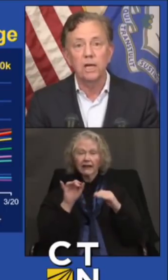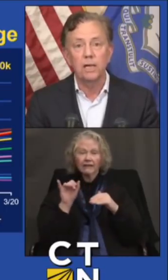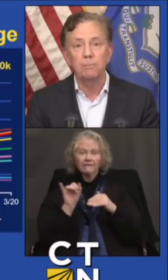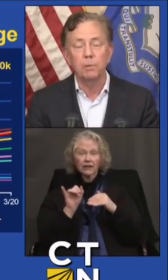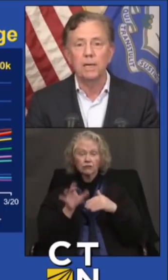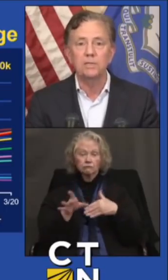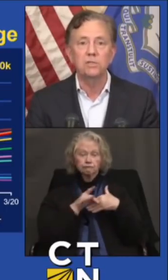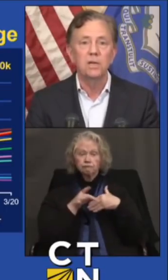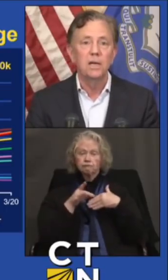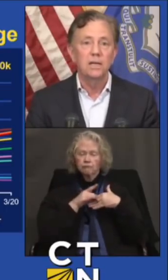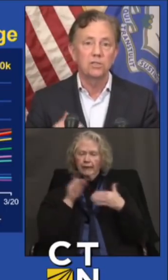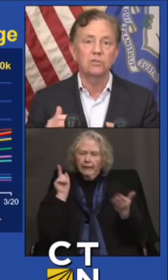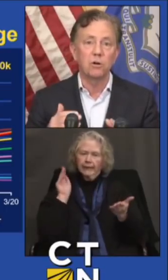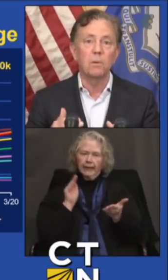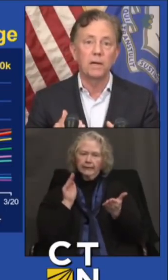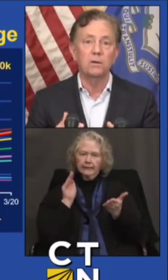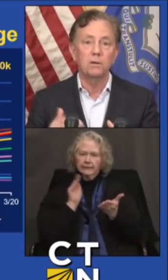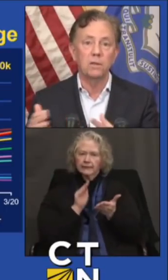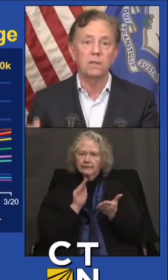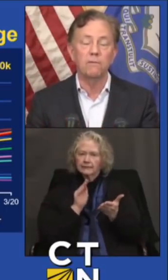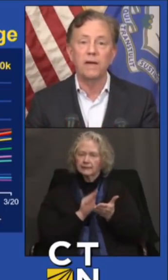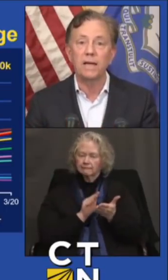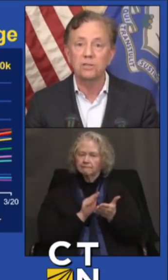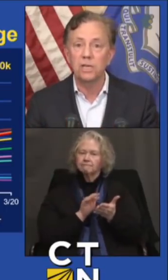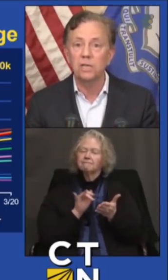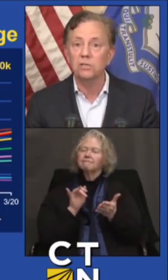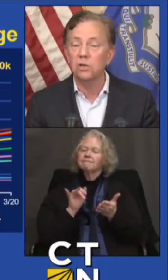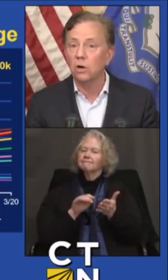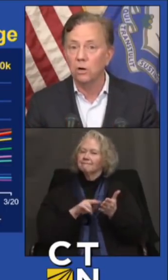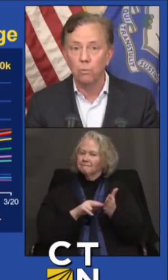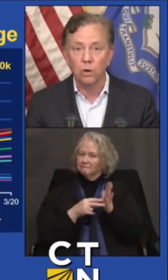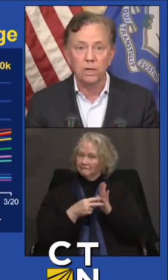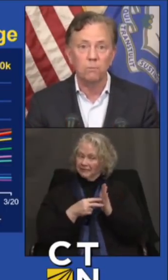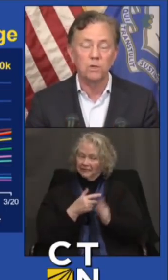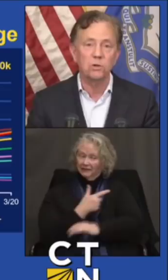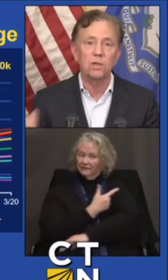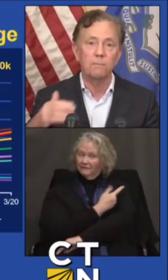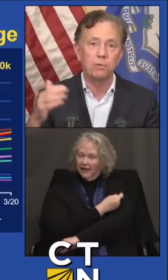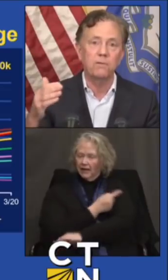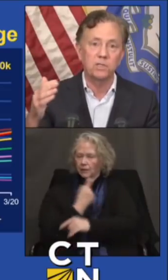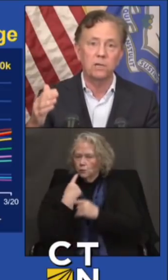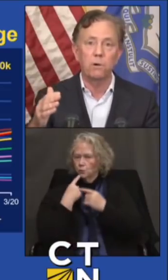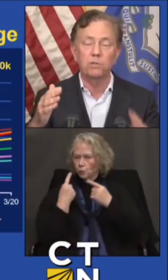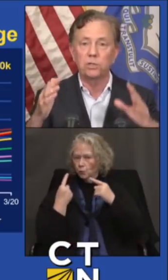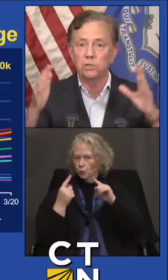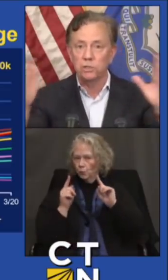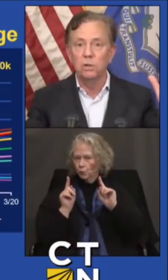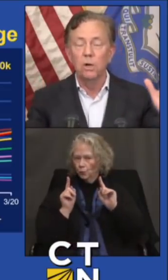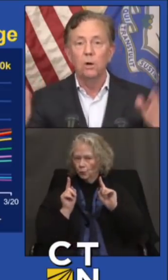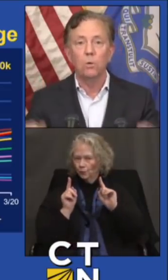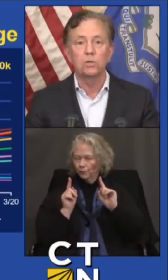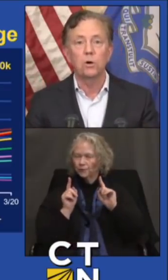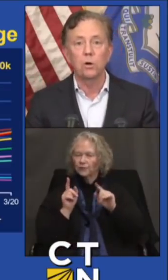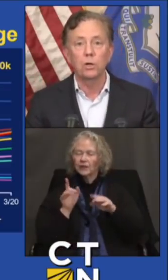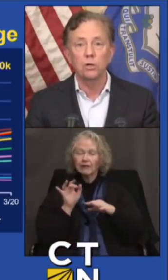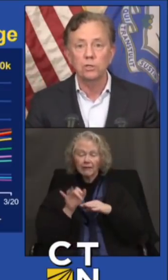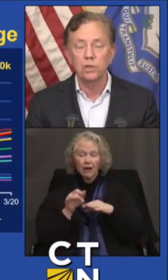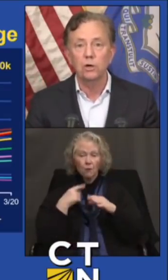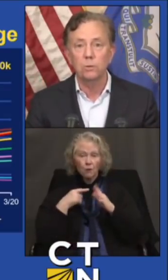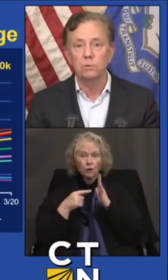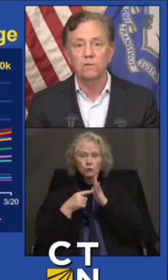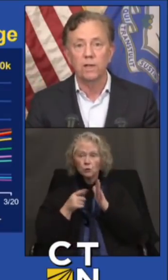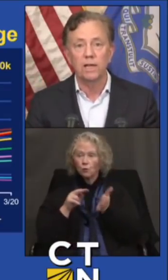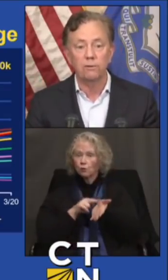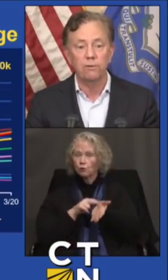are taking place. It's just a reminder that the vaccines are working. We saw that previously when we showed you what's going on in